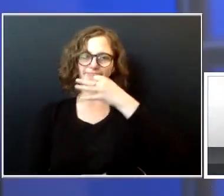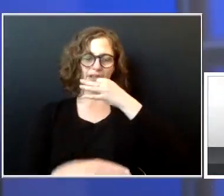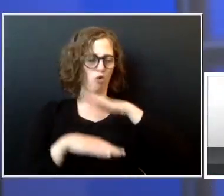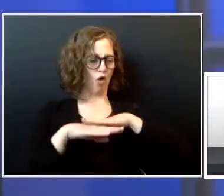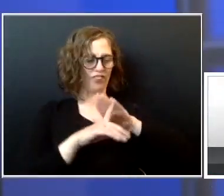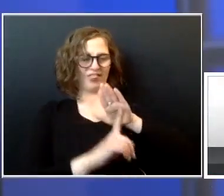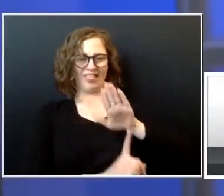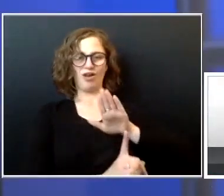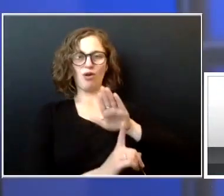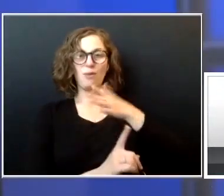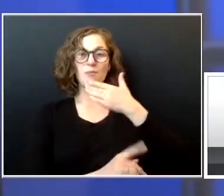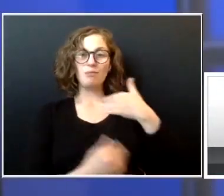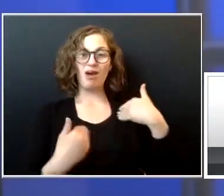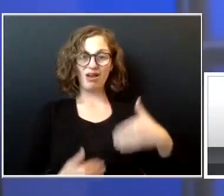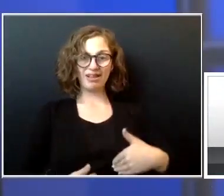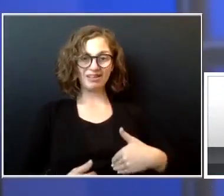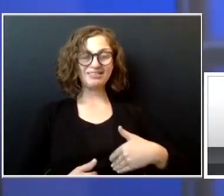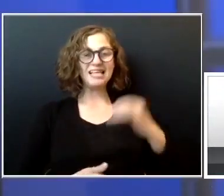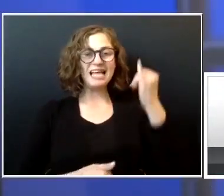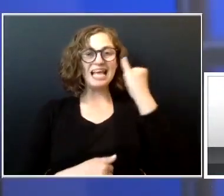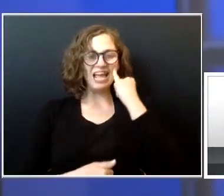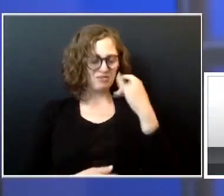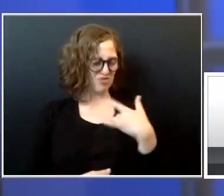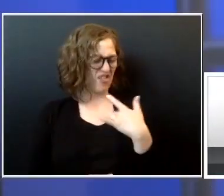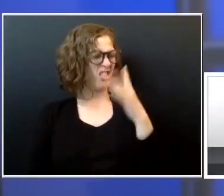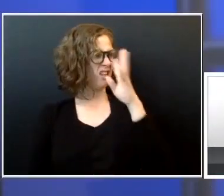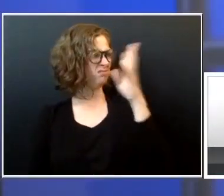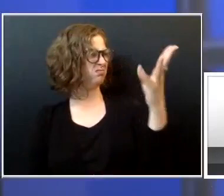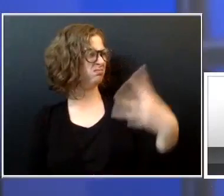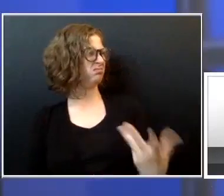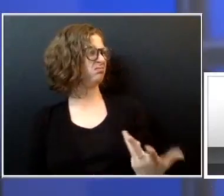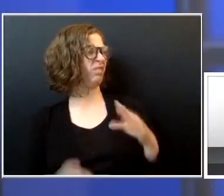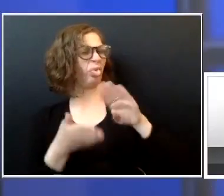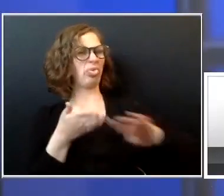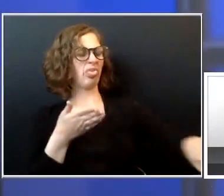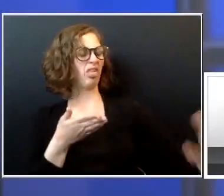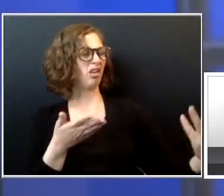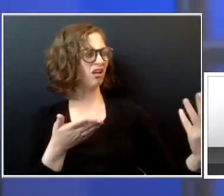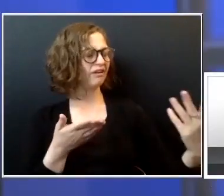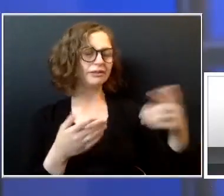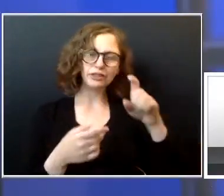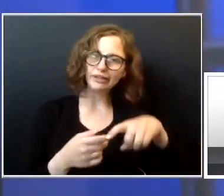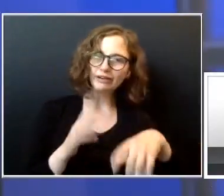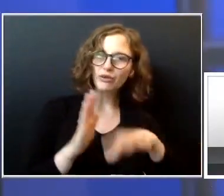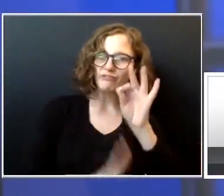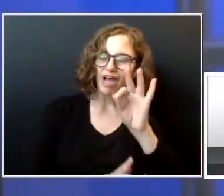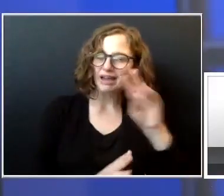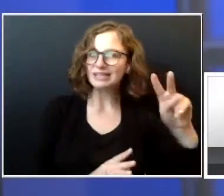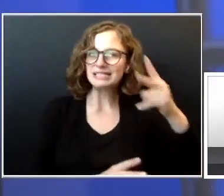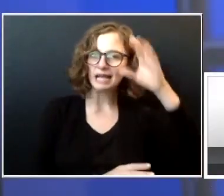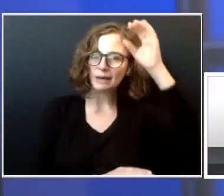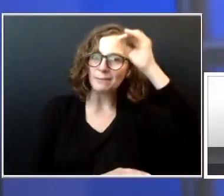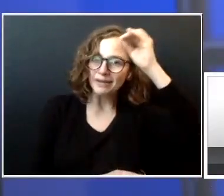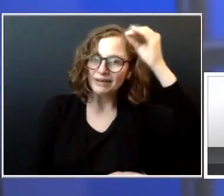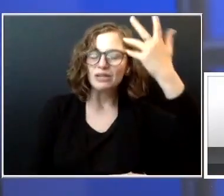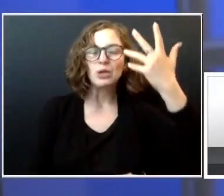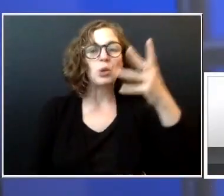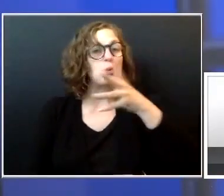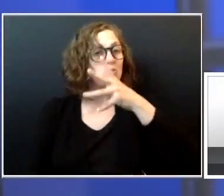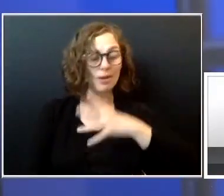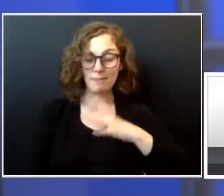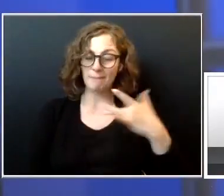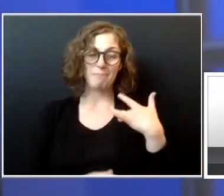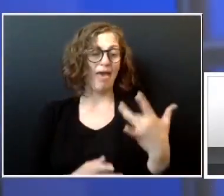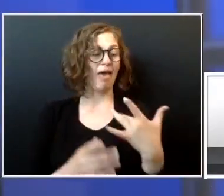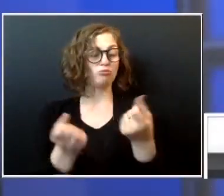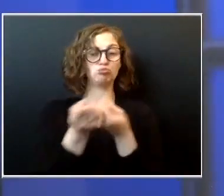tend to take care of others and go to bat for others, but you can't be a source of strength unless you're healthy. So be an advocate for yourself. Get that second